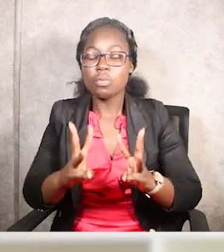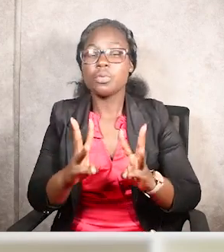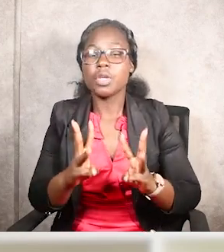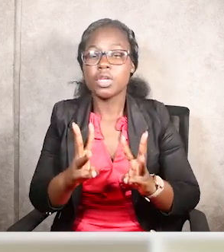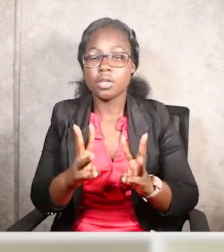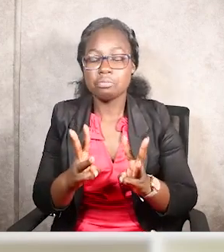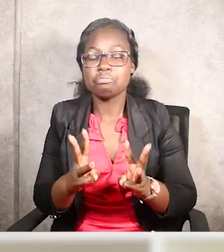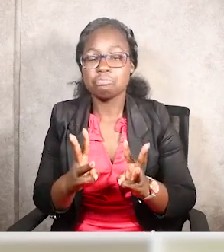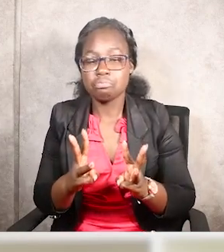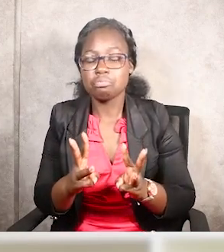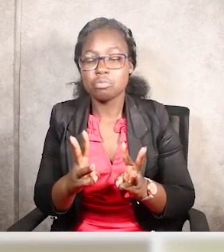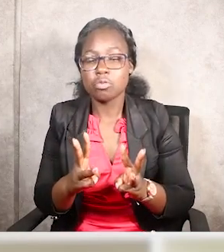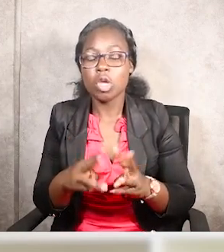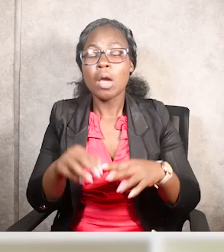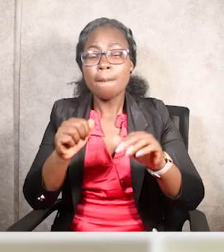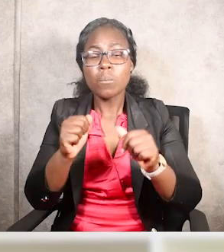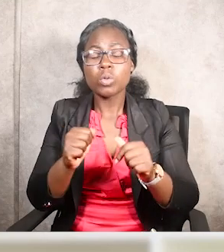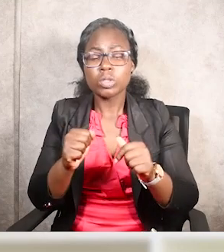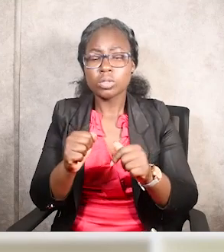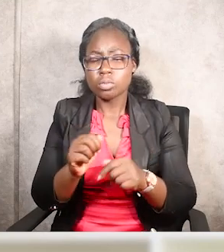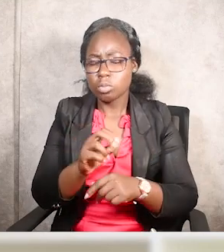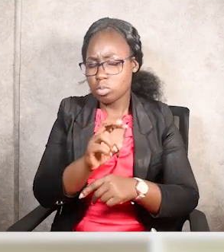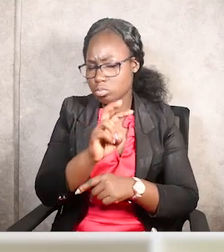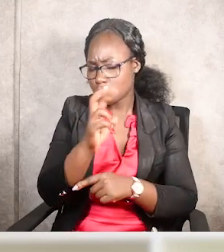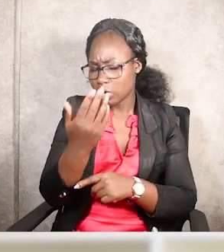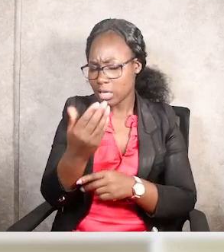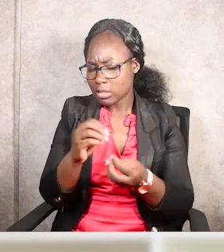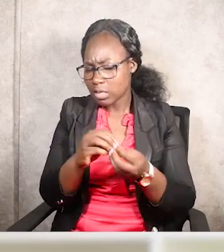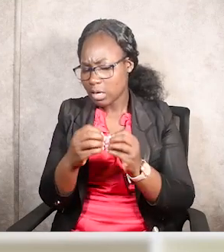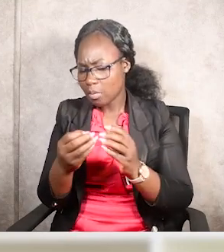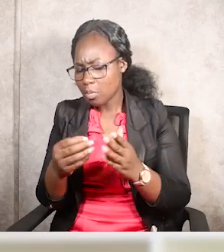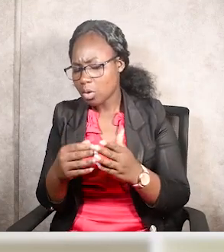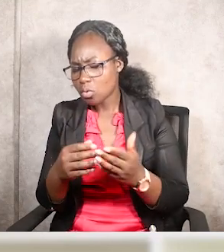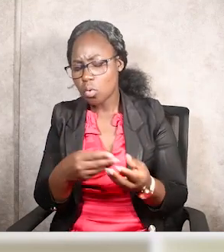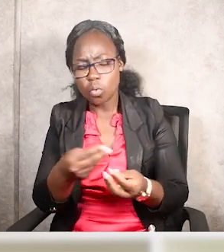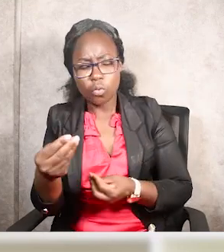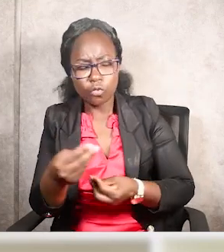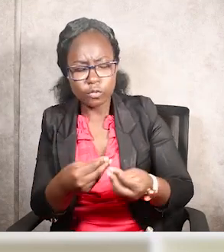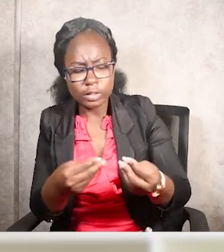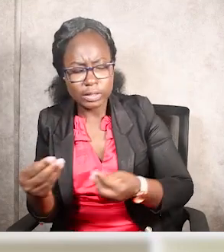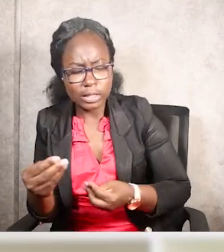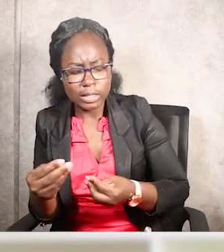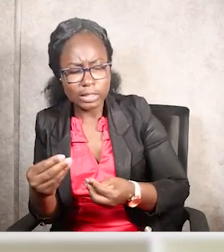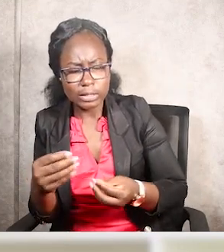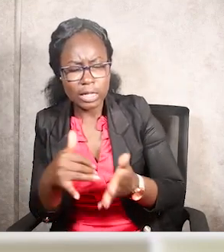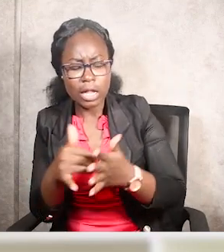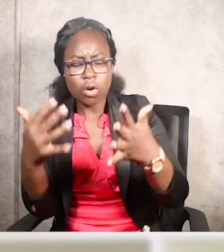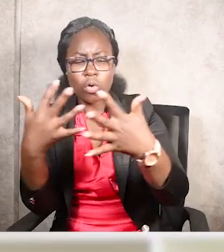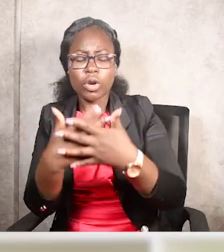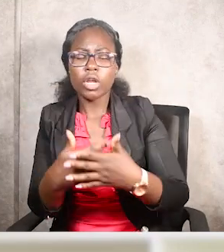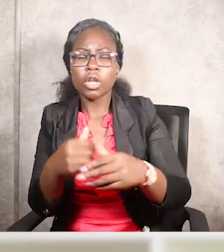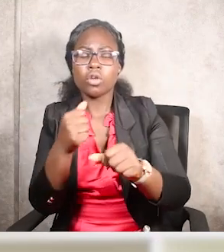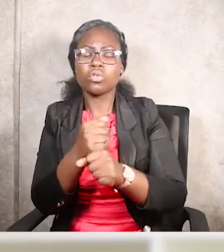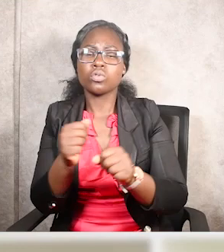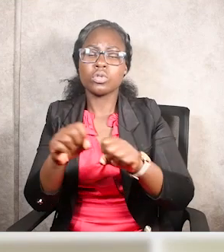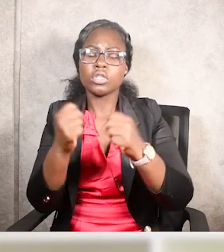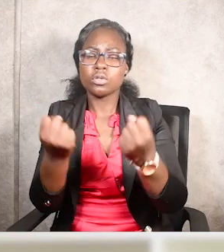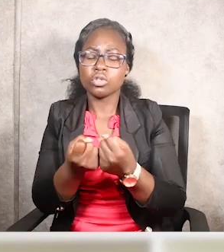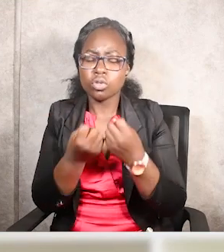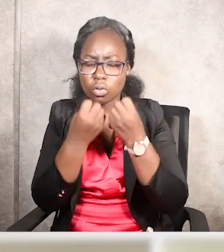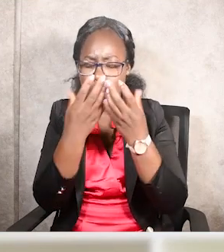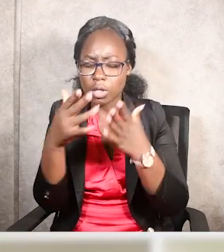other way is conversion of metrics. So you can track the number of sales, number of leads that are generated through the social media